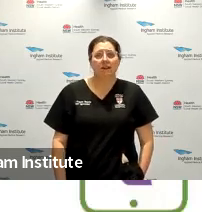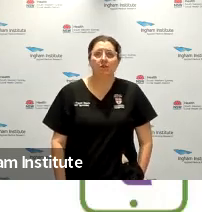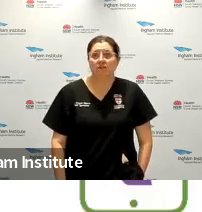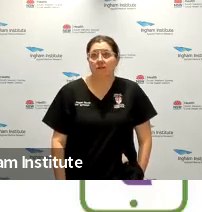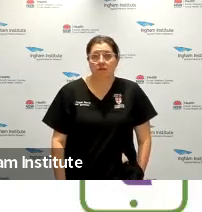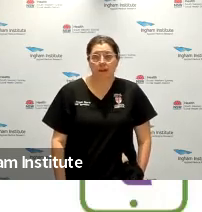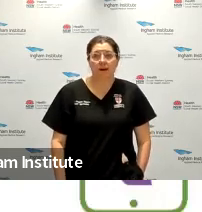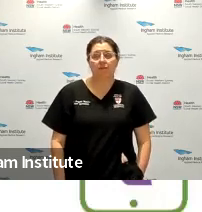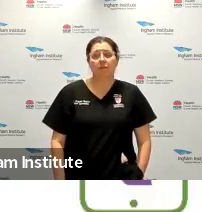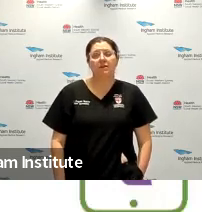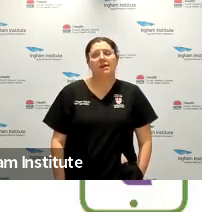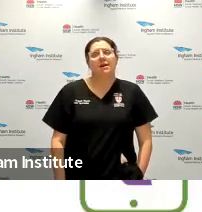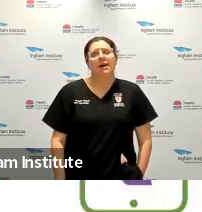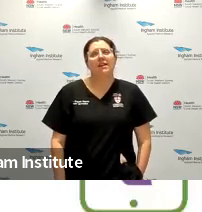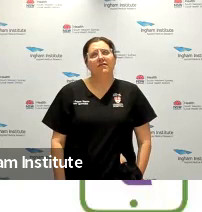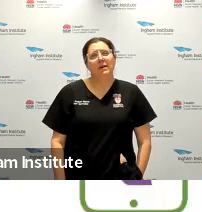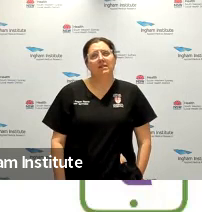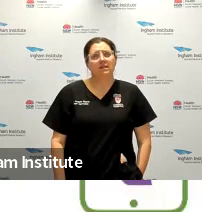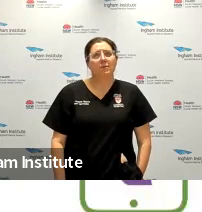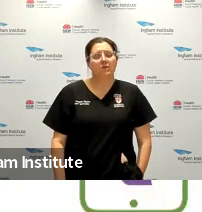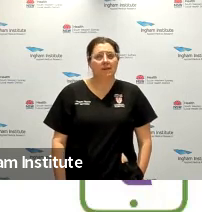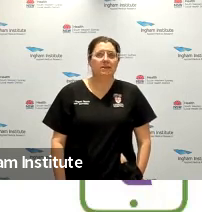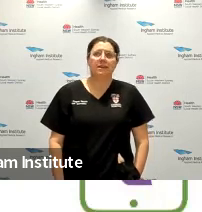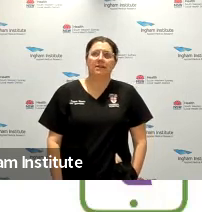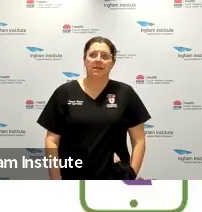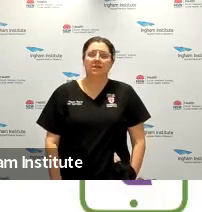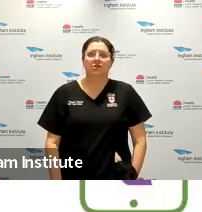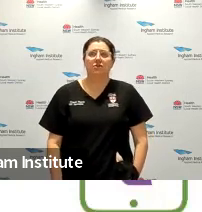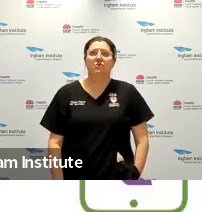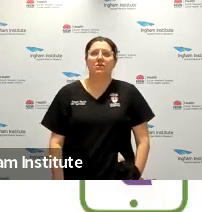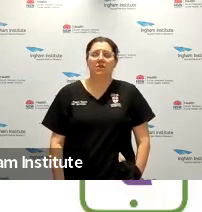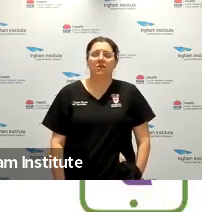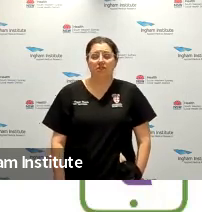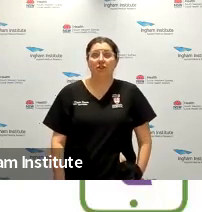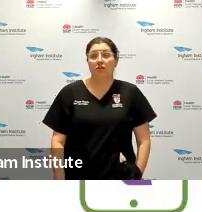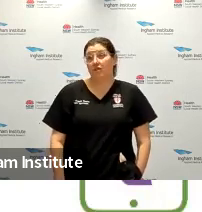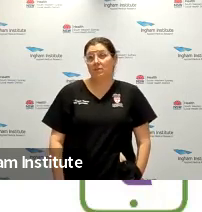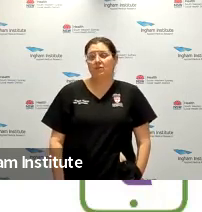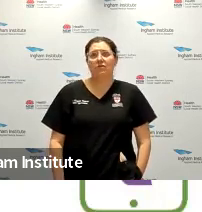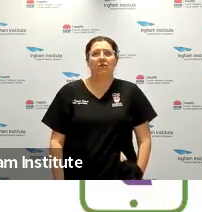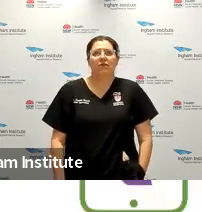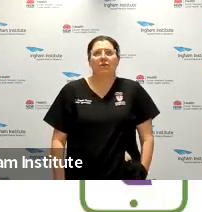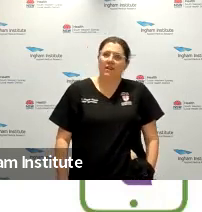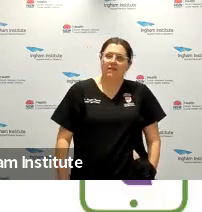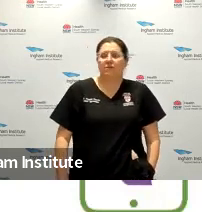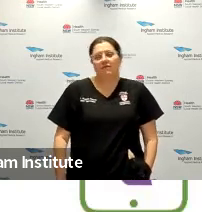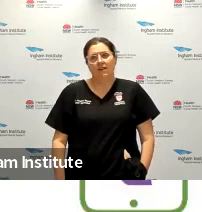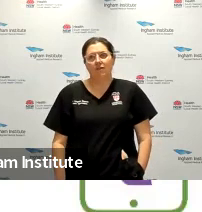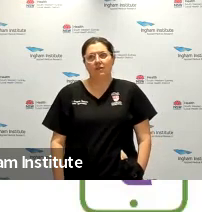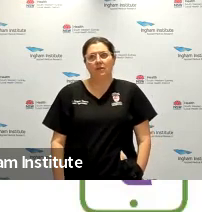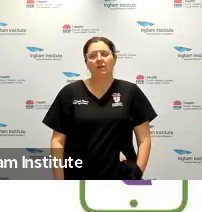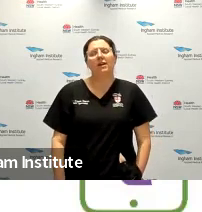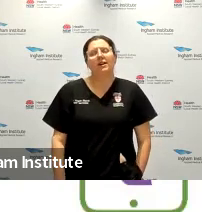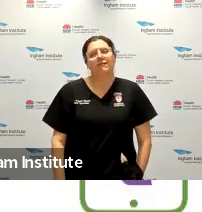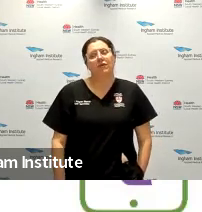interested in that they want to look up afterwards. And that information simultaneously gets sent to the geo-locked hospital. So if you're in Fairfield, to